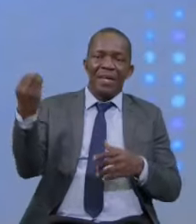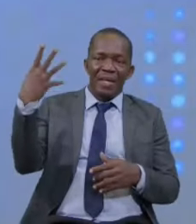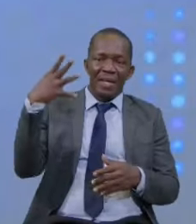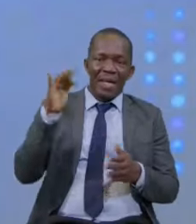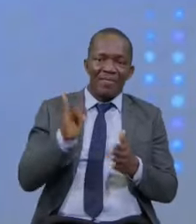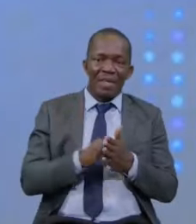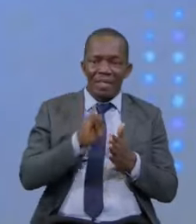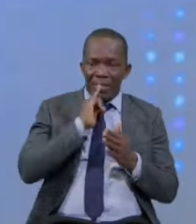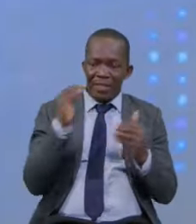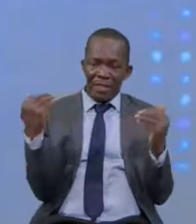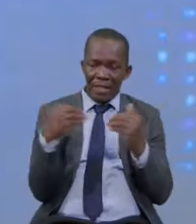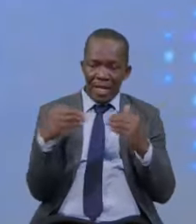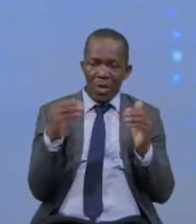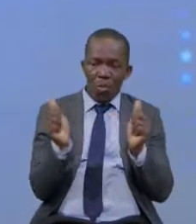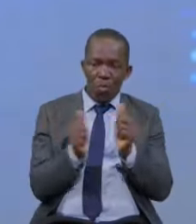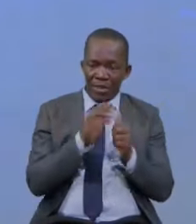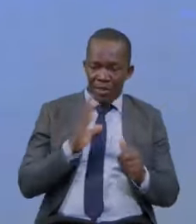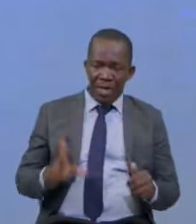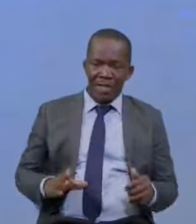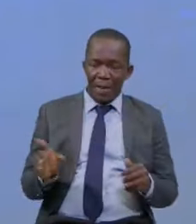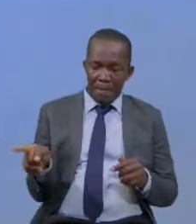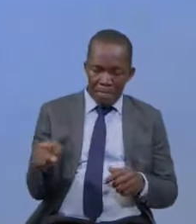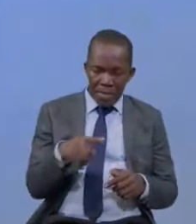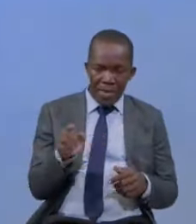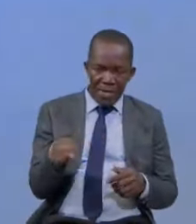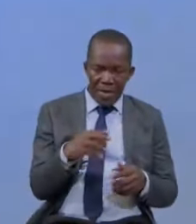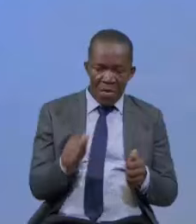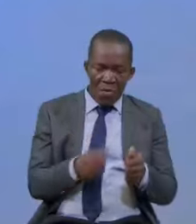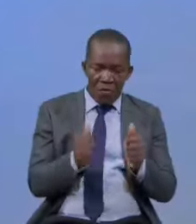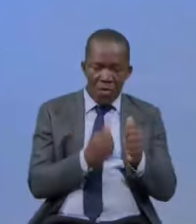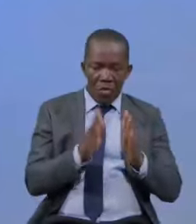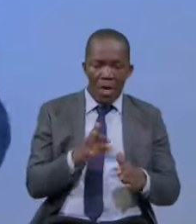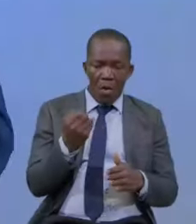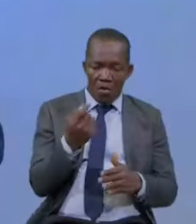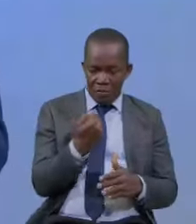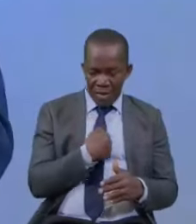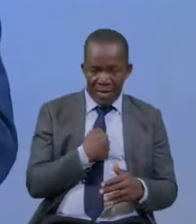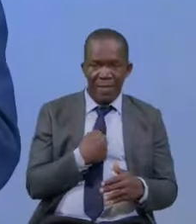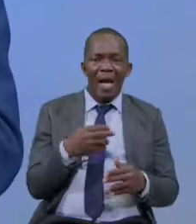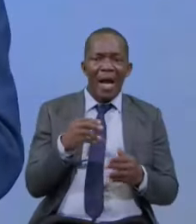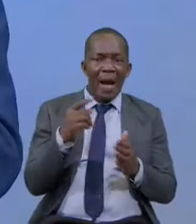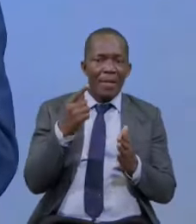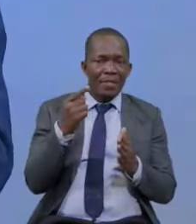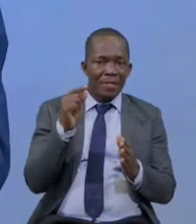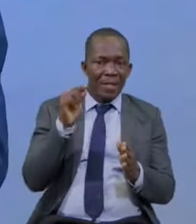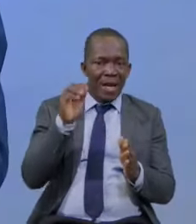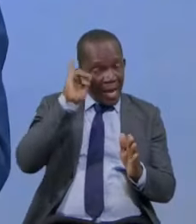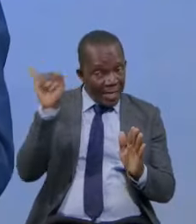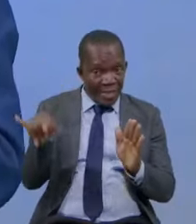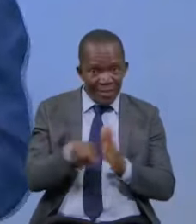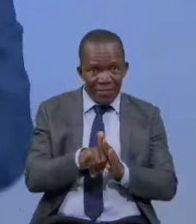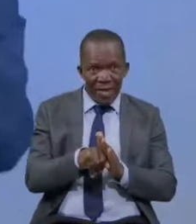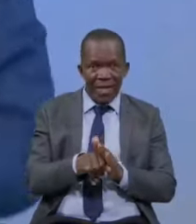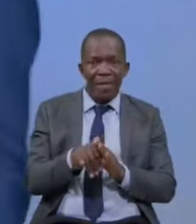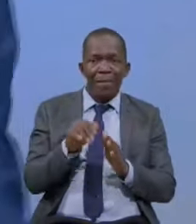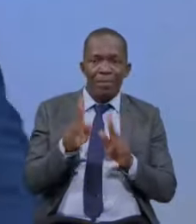and mark them which walk so as ye have us for an example.